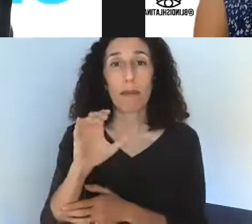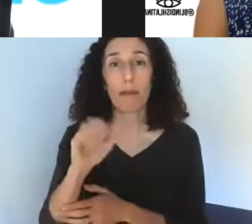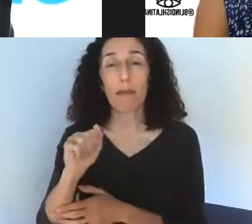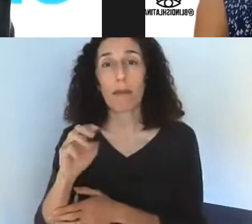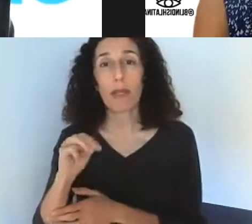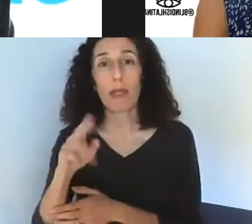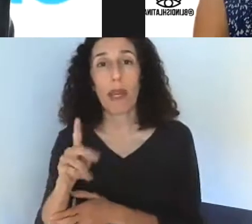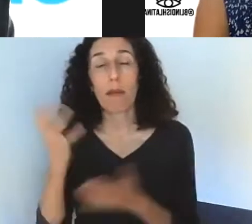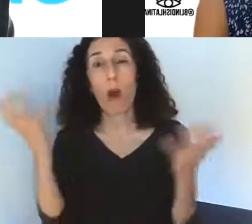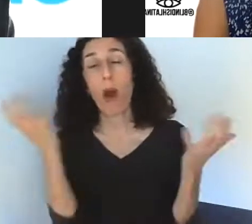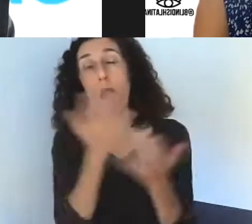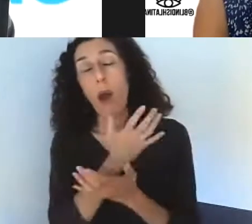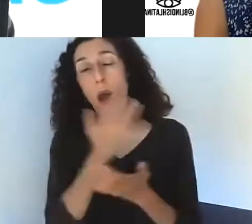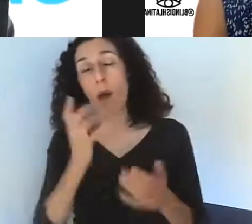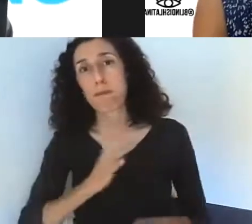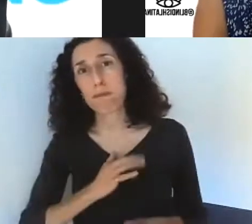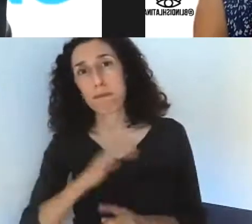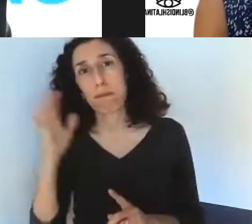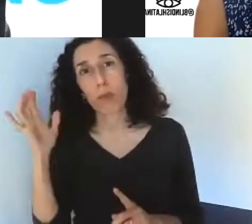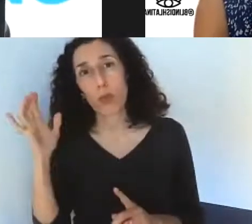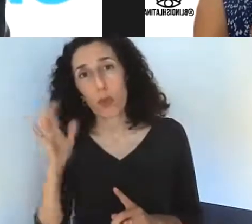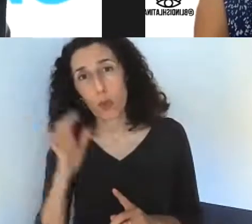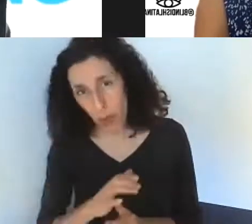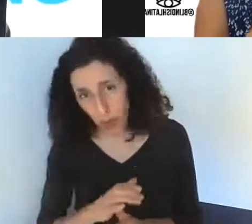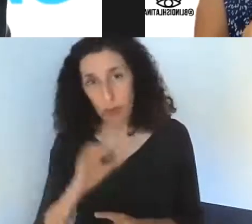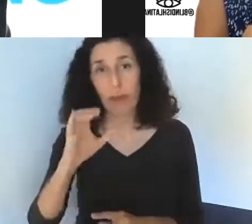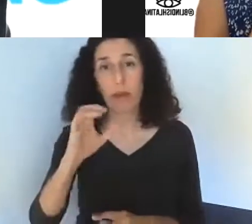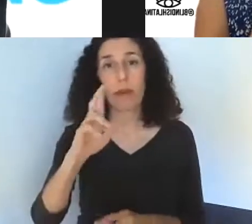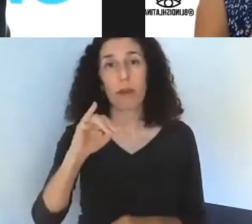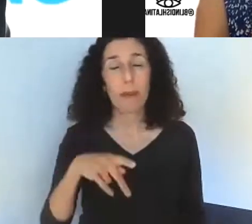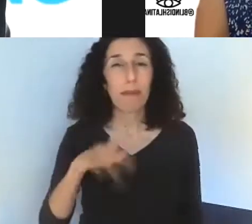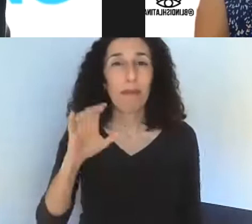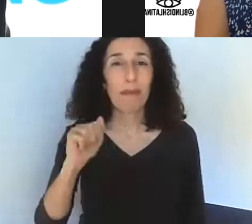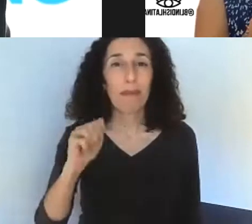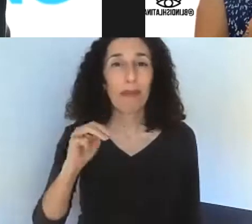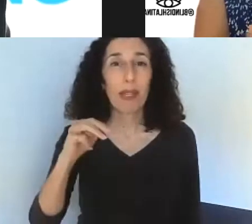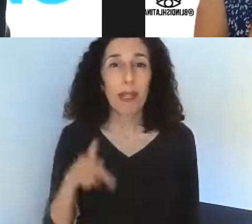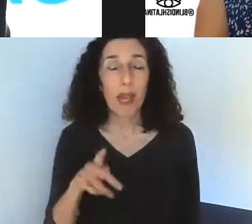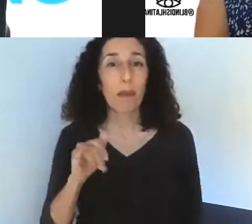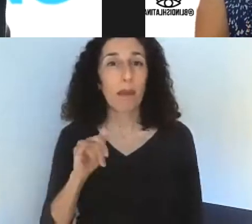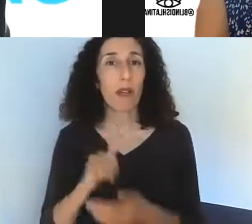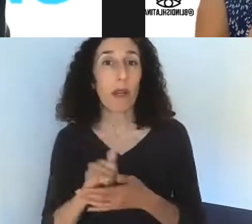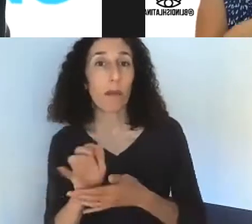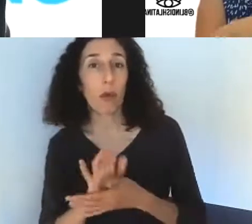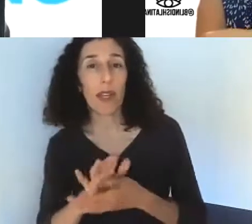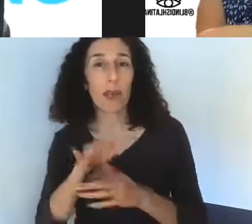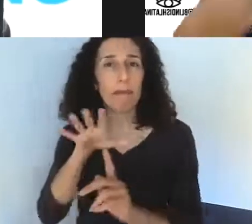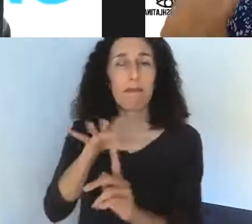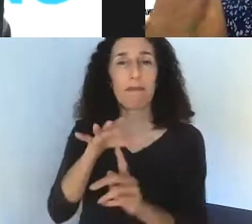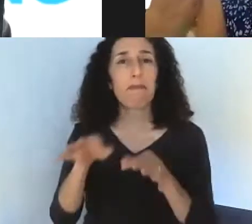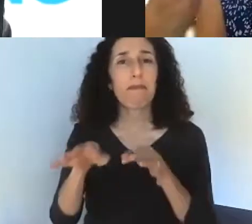And it's very, very interesting, both the part of the storytelling about the camp and what that space looked like, and